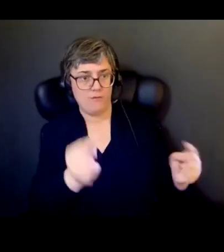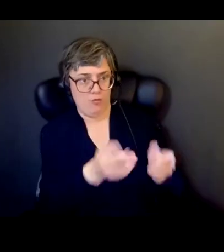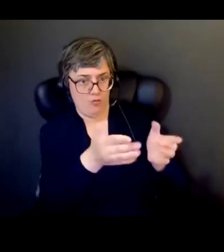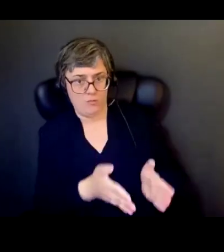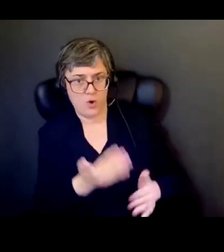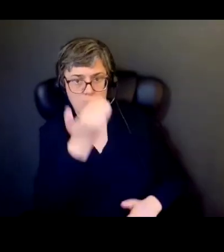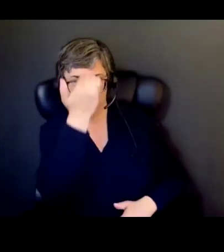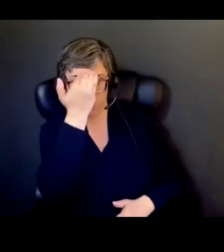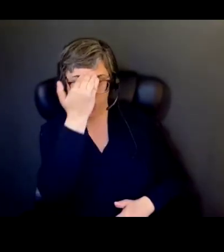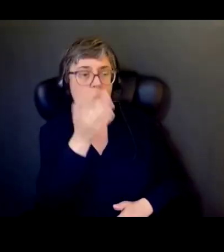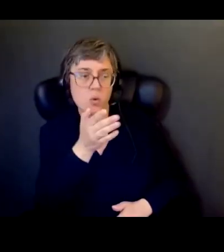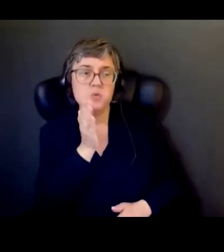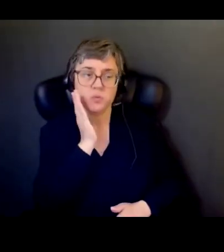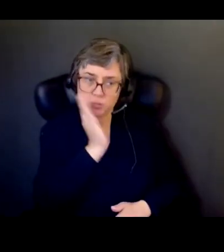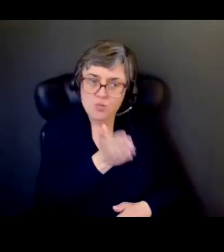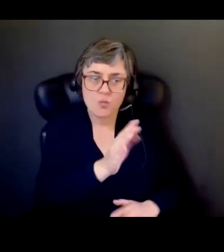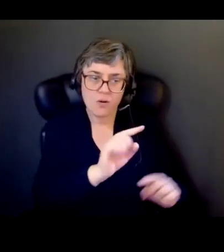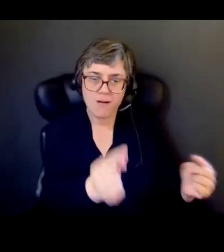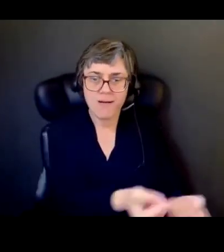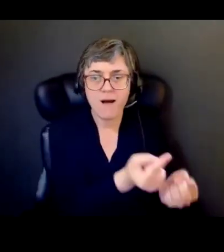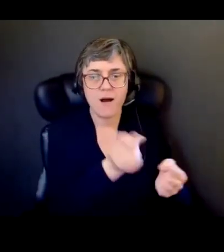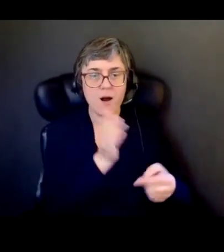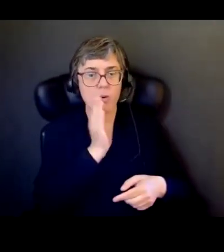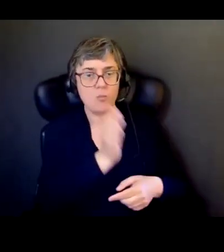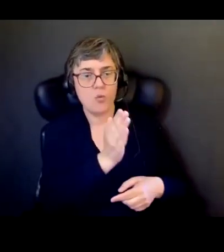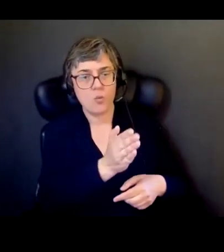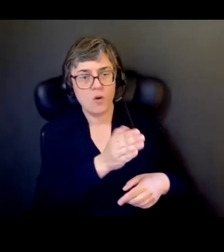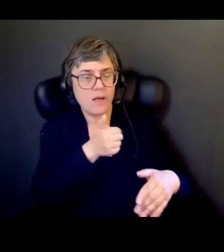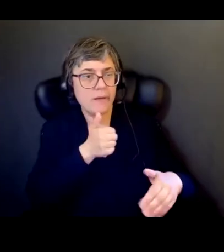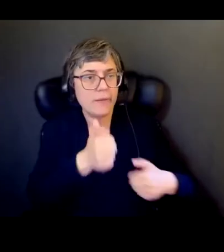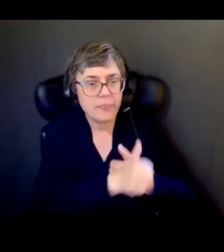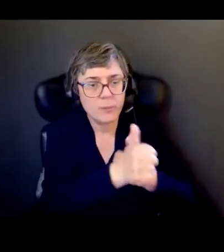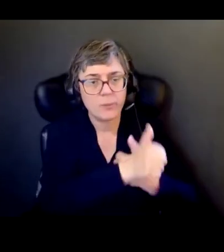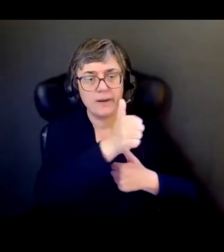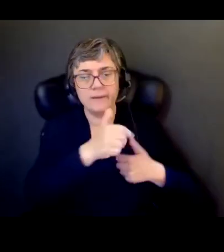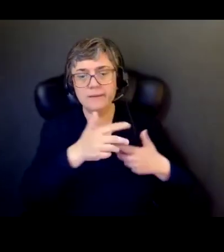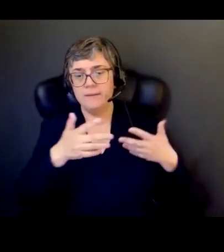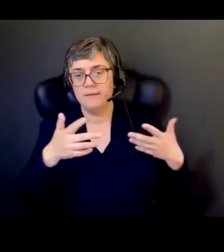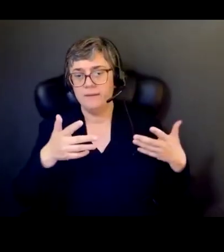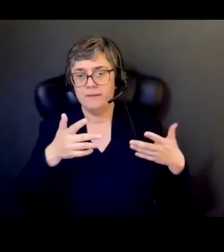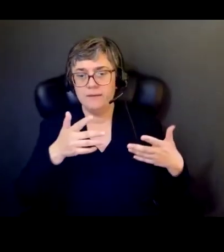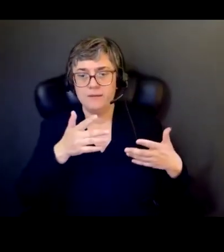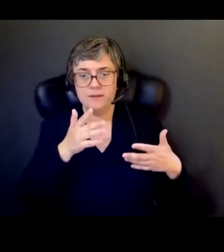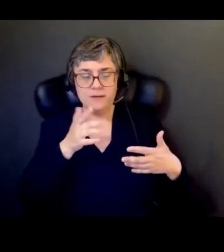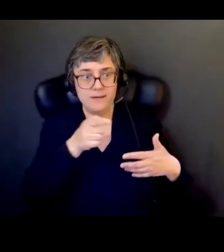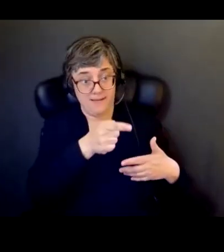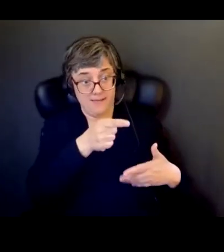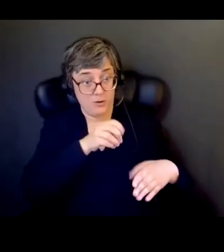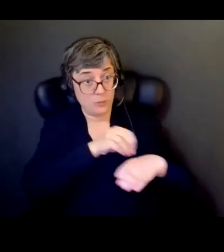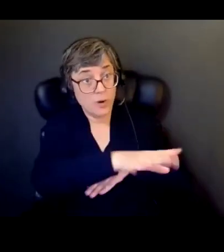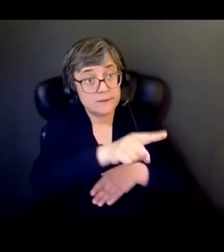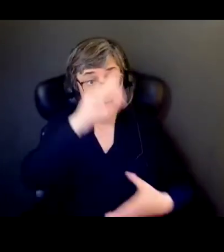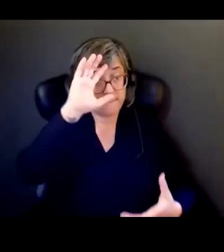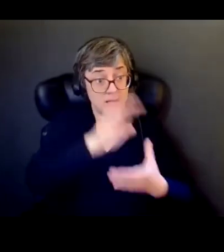whether the pattern of coercive or controlling conduct would cause their intimate partner to believe that